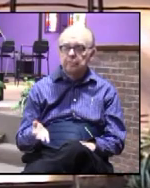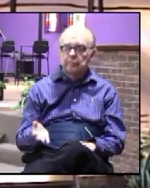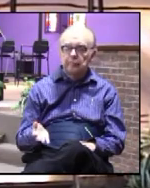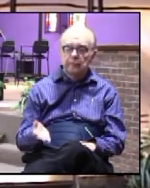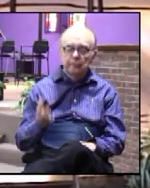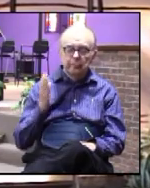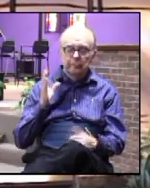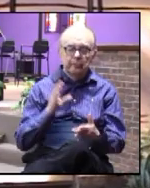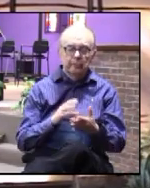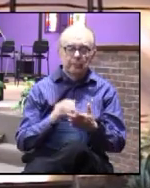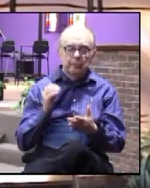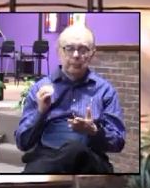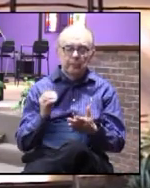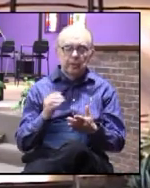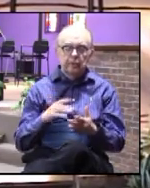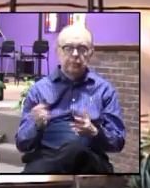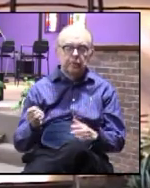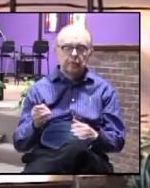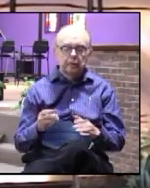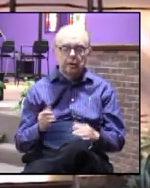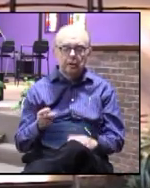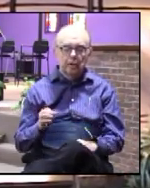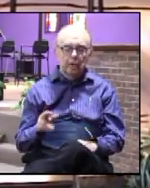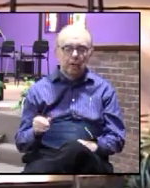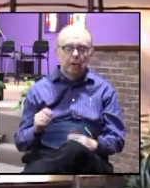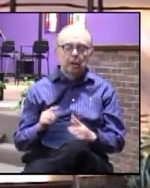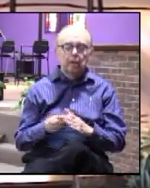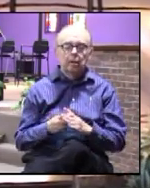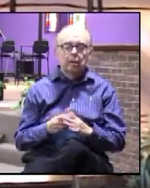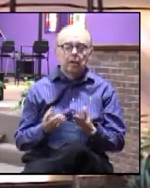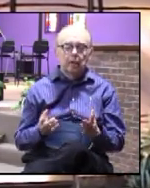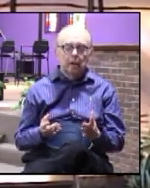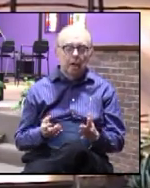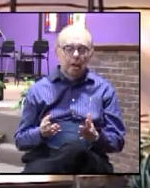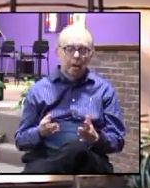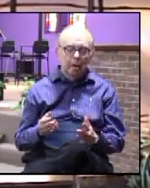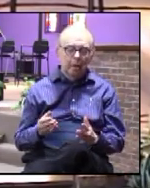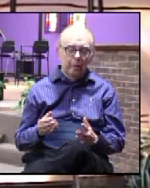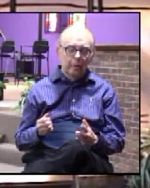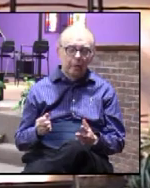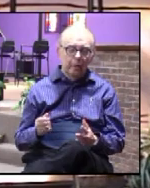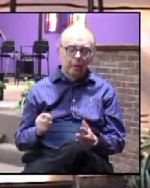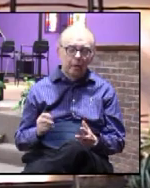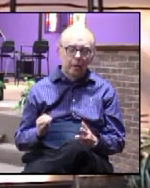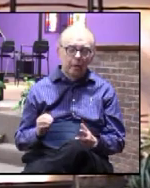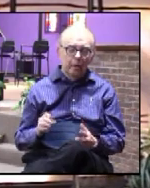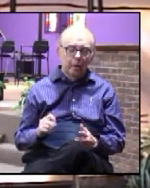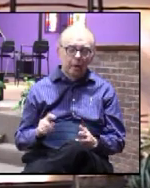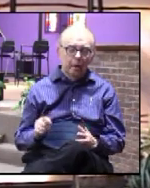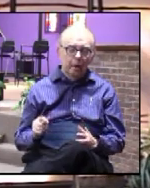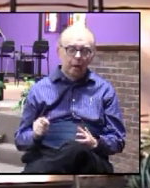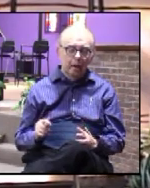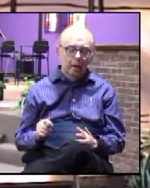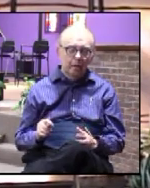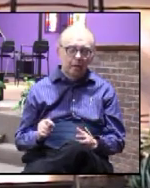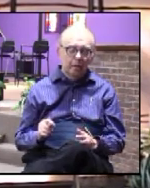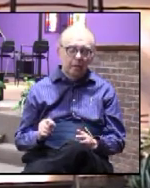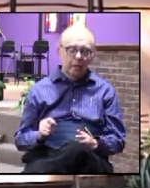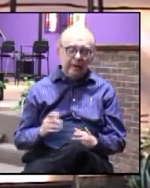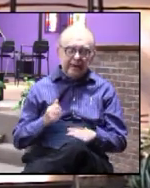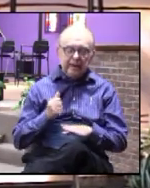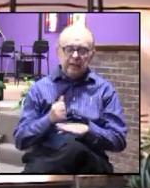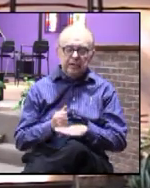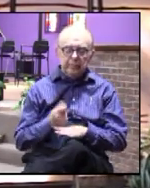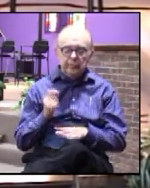you'll find that she took her hair and she began to, she took the ointment, which was the ointment that you would prepare for people